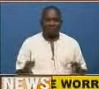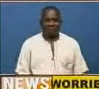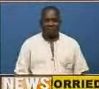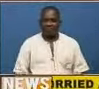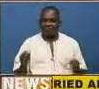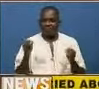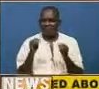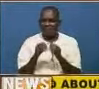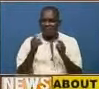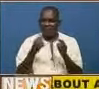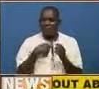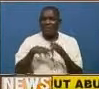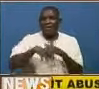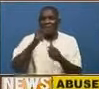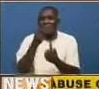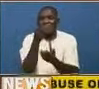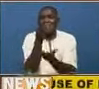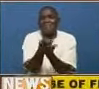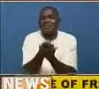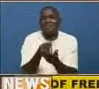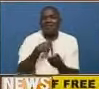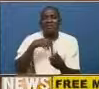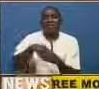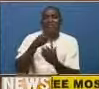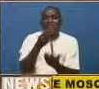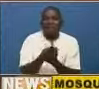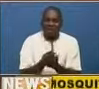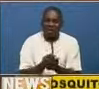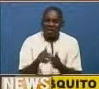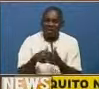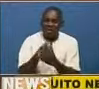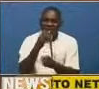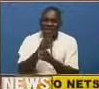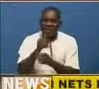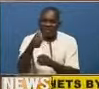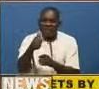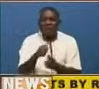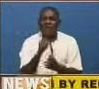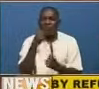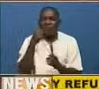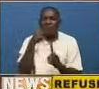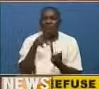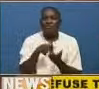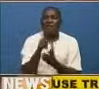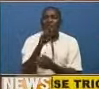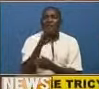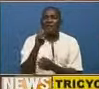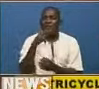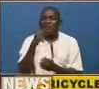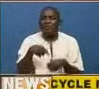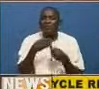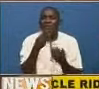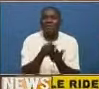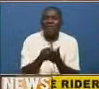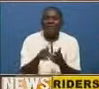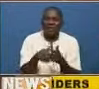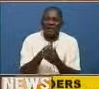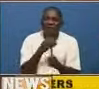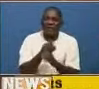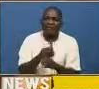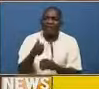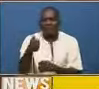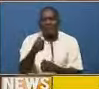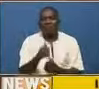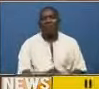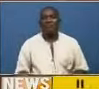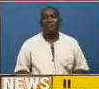sleeping outside too. So how do you take care of yourself? Who pays your school fees? Who gives you money? How do you take care of yourself?